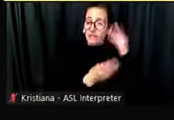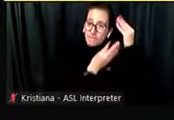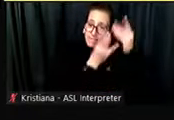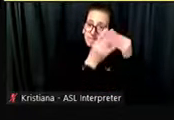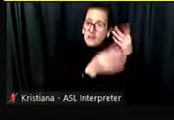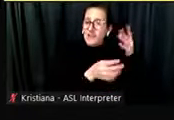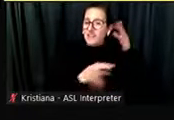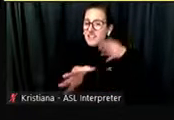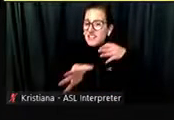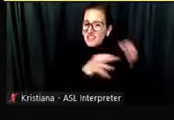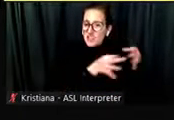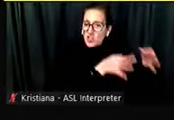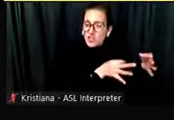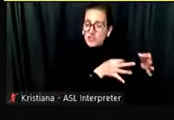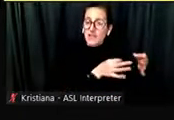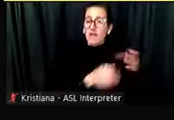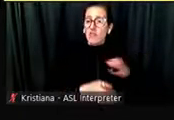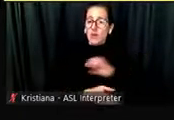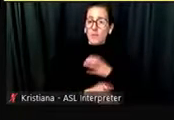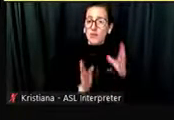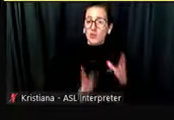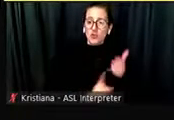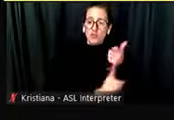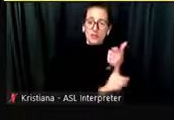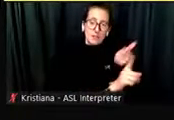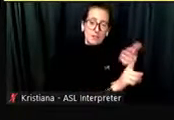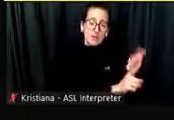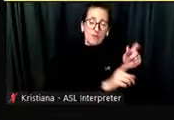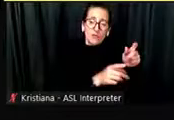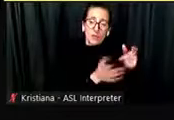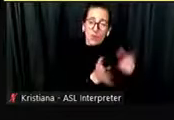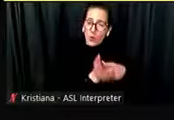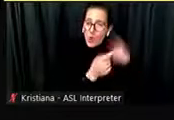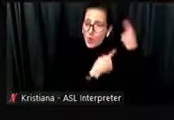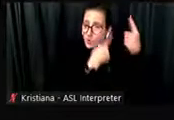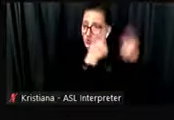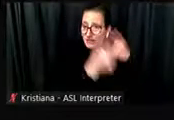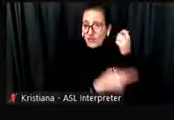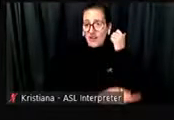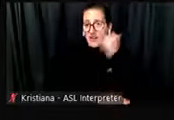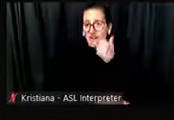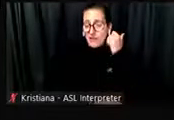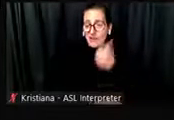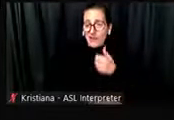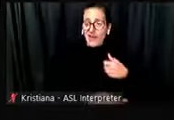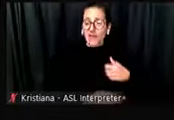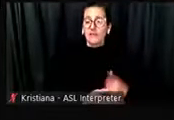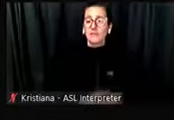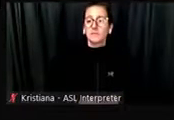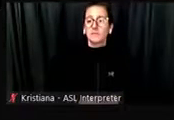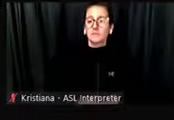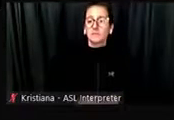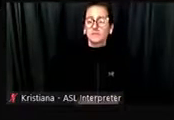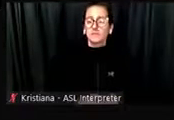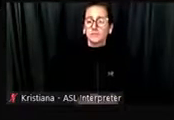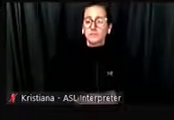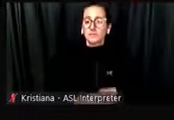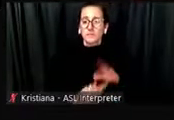these budgets and their staff, but they want this input from you. So Marcus, there's a question